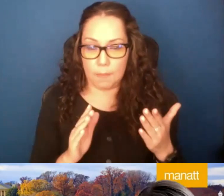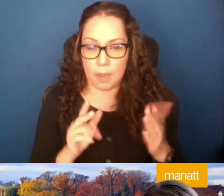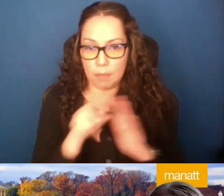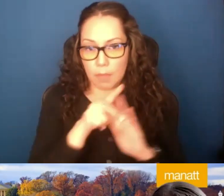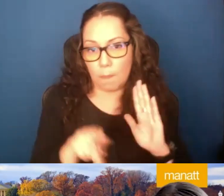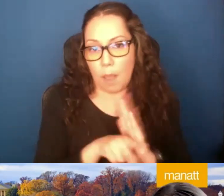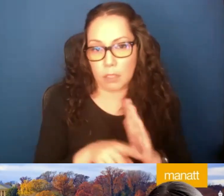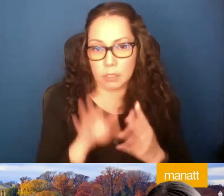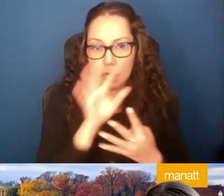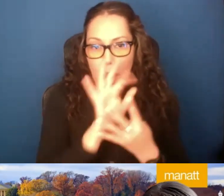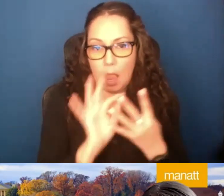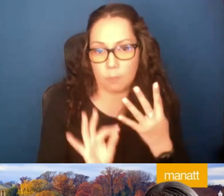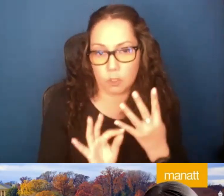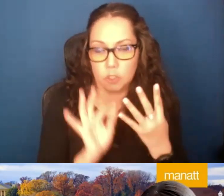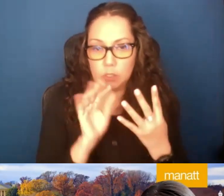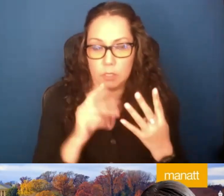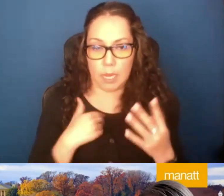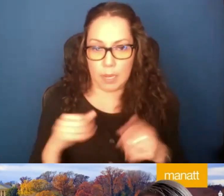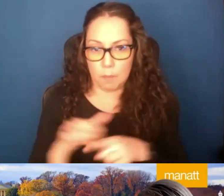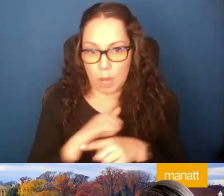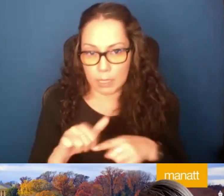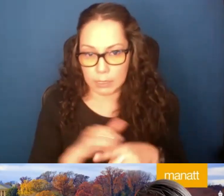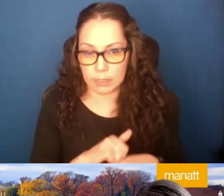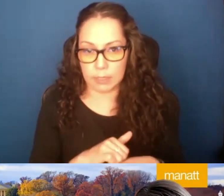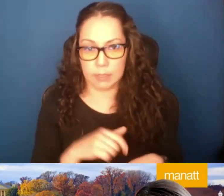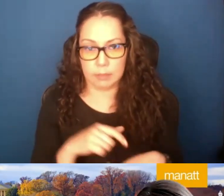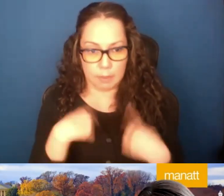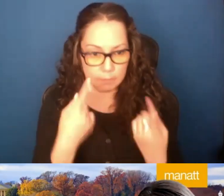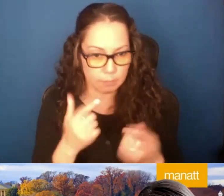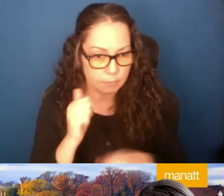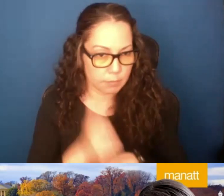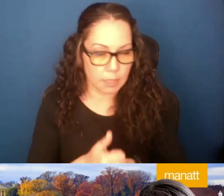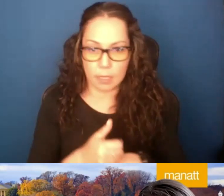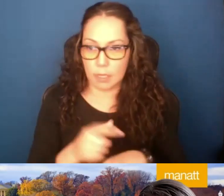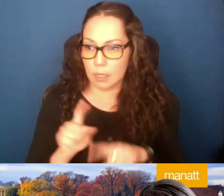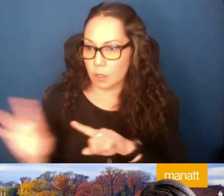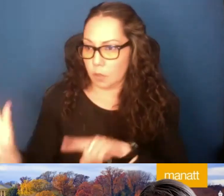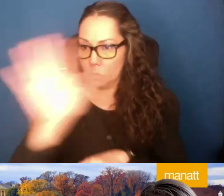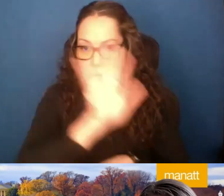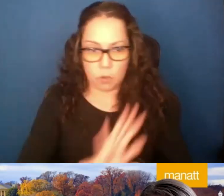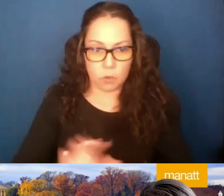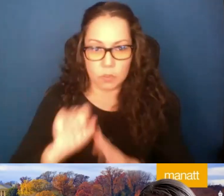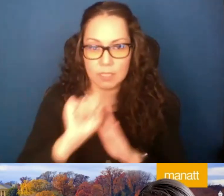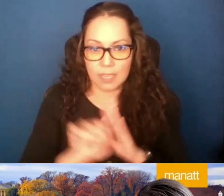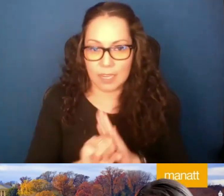options and practices that have been leveraged by states across the country to